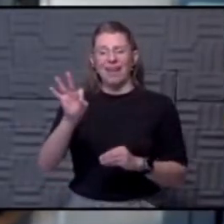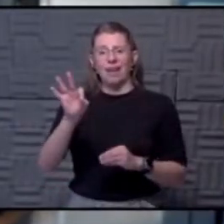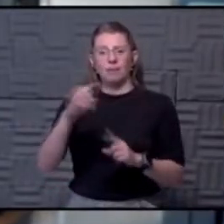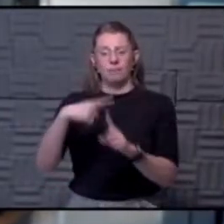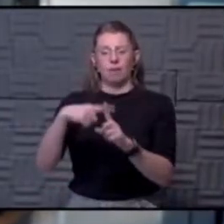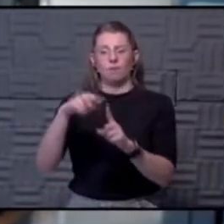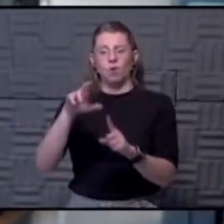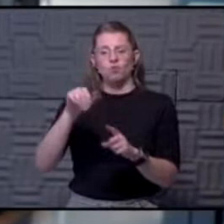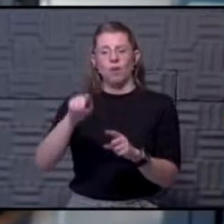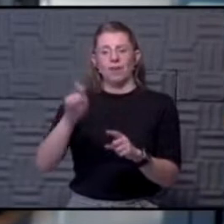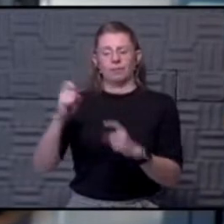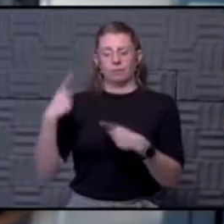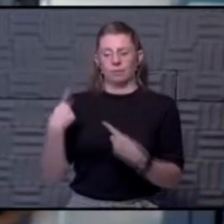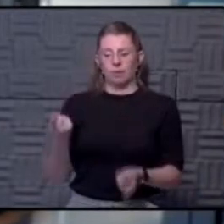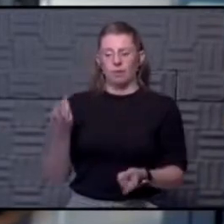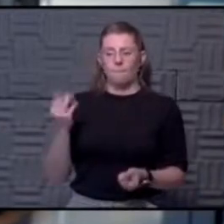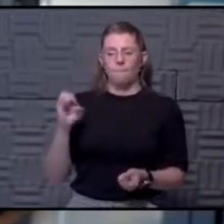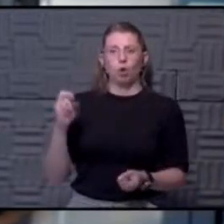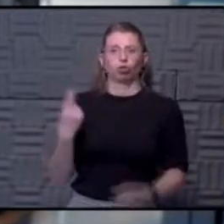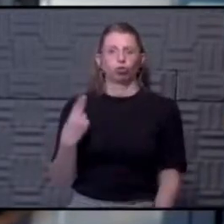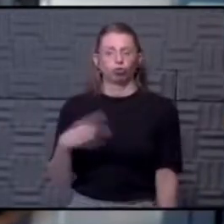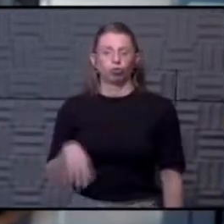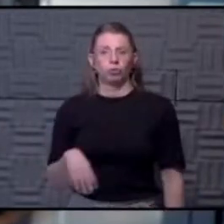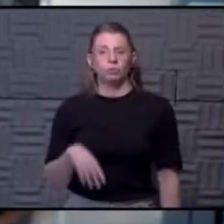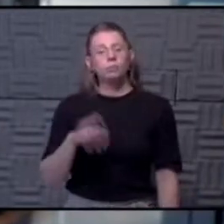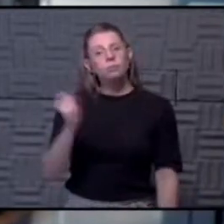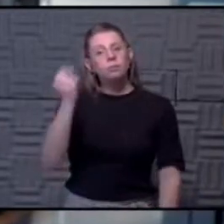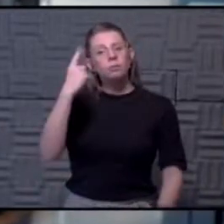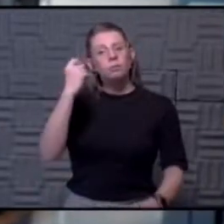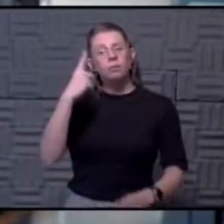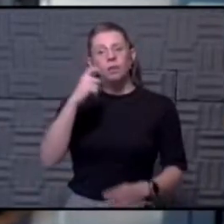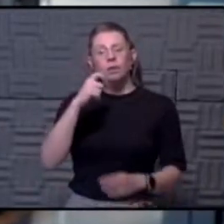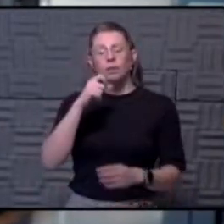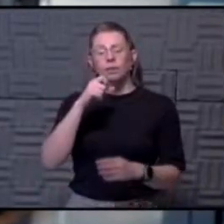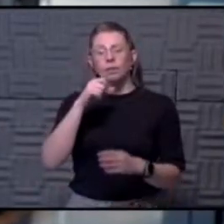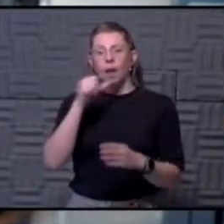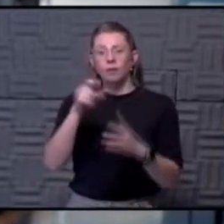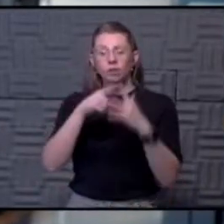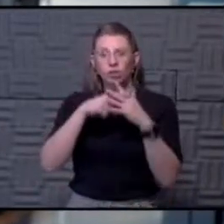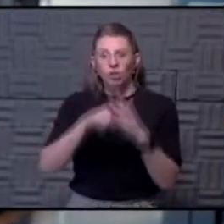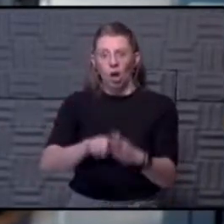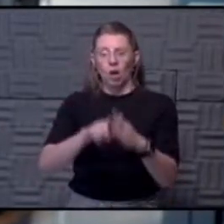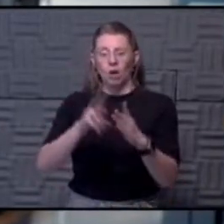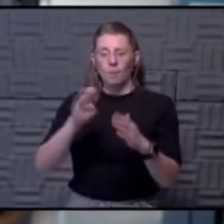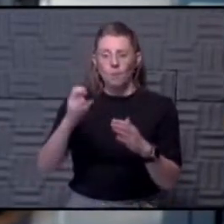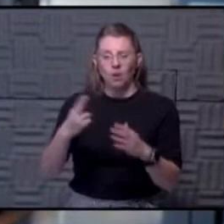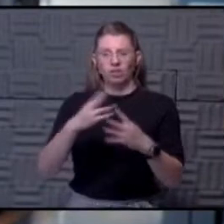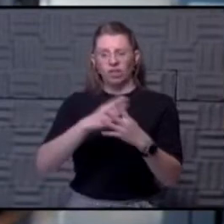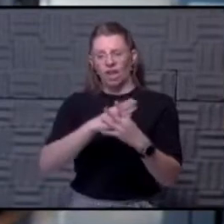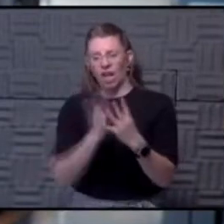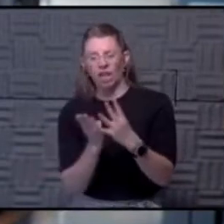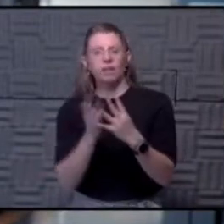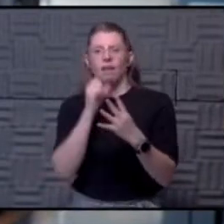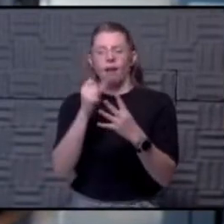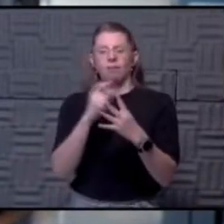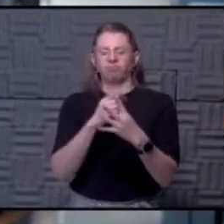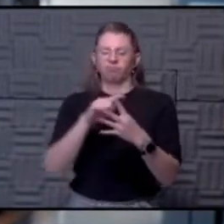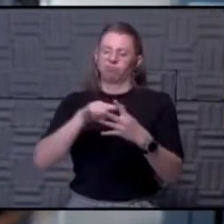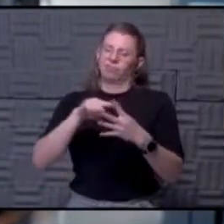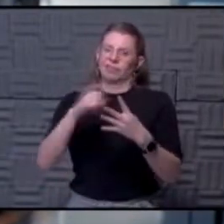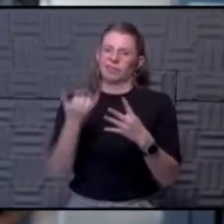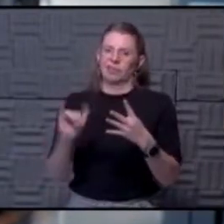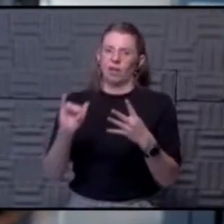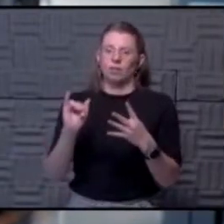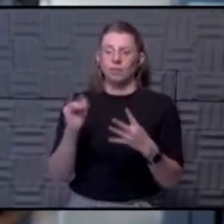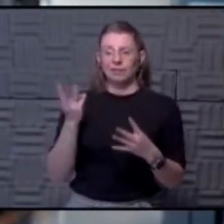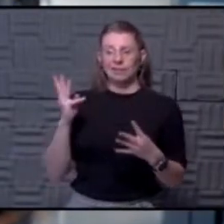rate since in March. Now, granted, we're not that deep into March, but remember when we were at 18% as a